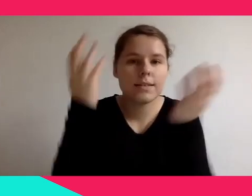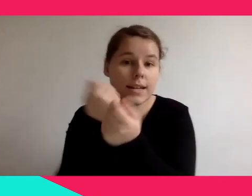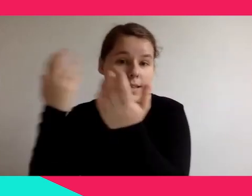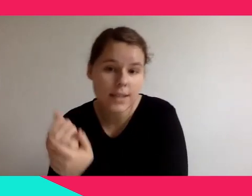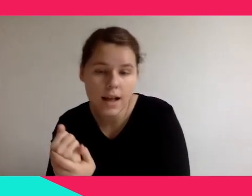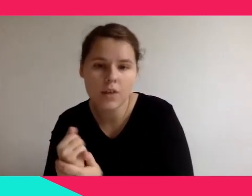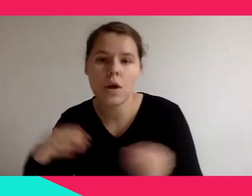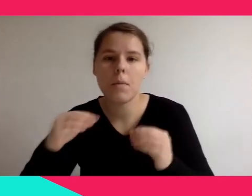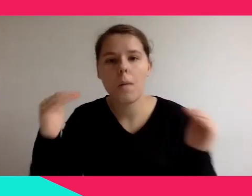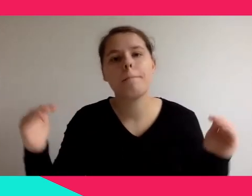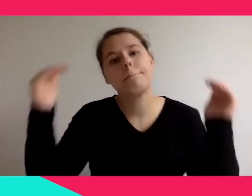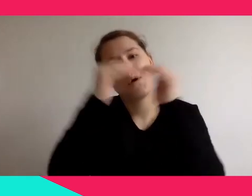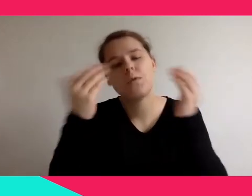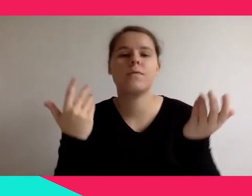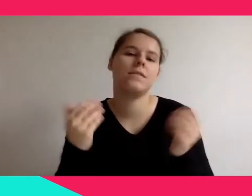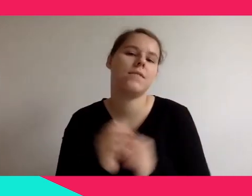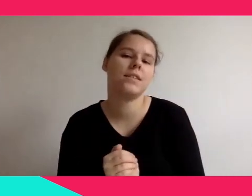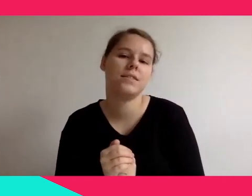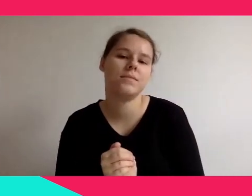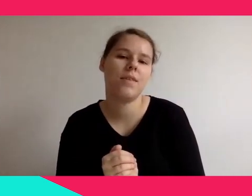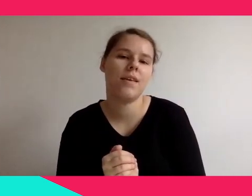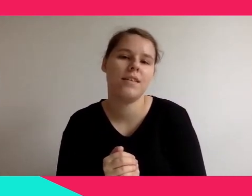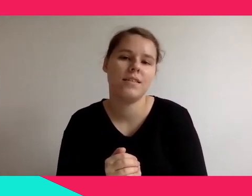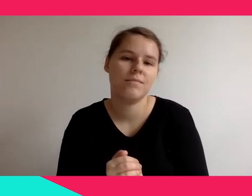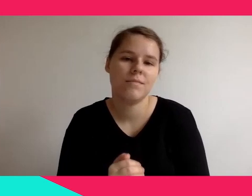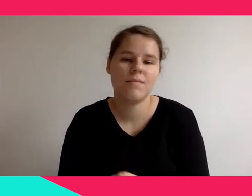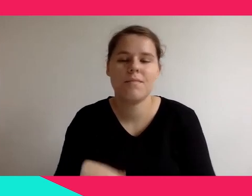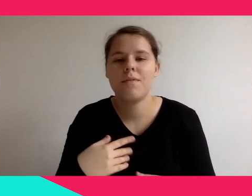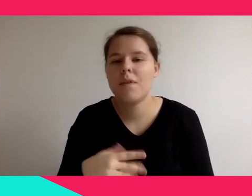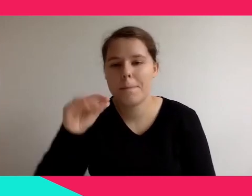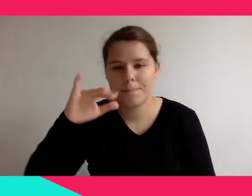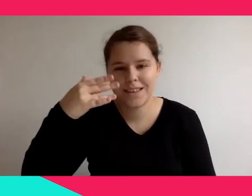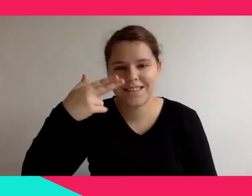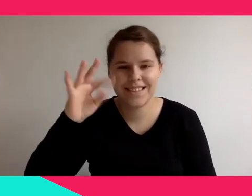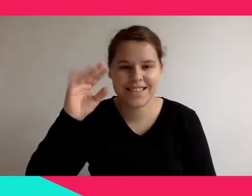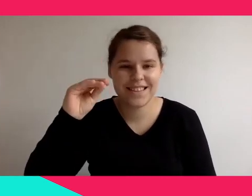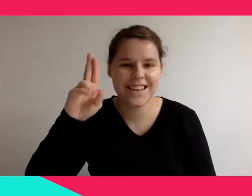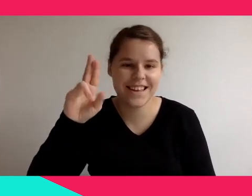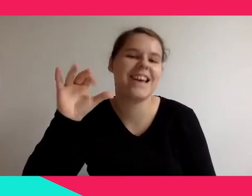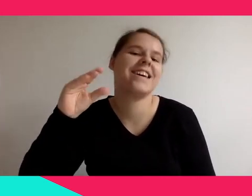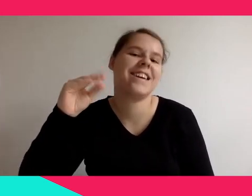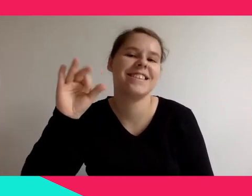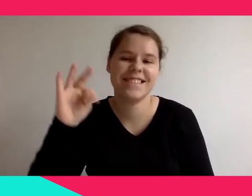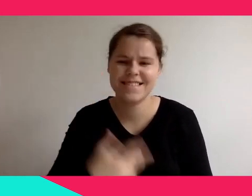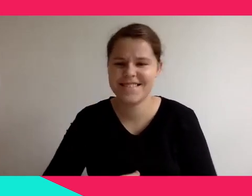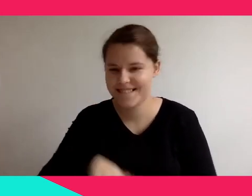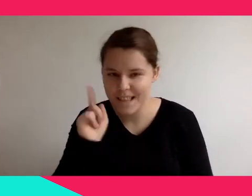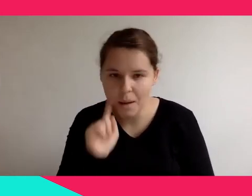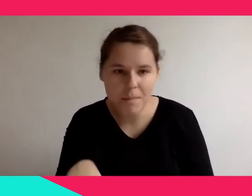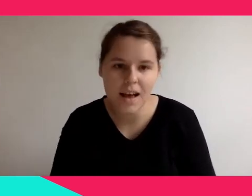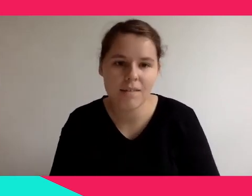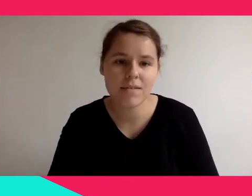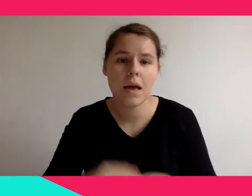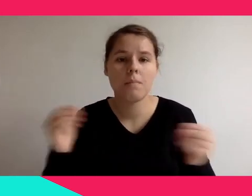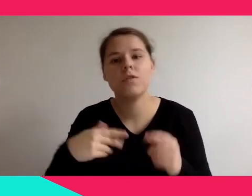which is like a Pinterest board. You can collect it, you can put a theme to it, you can write small captions,